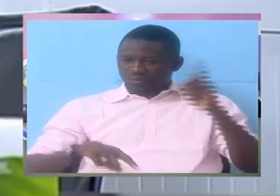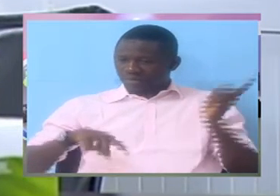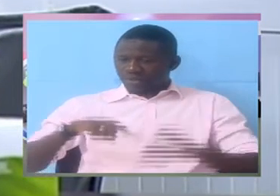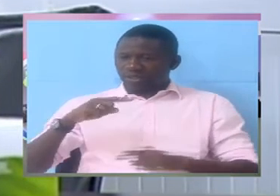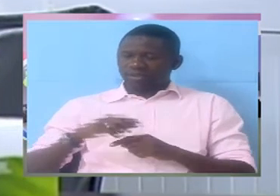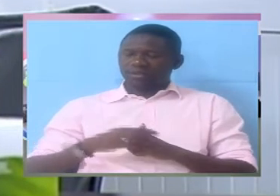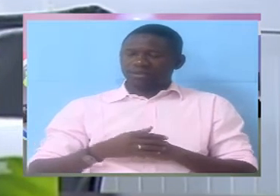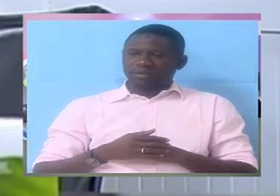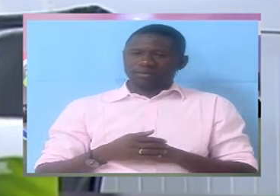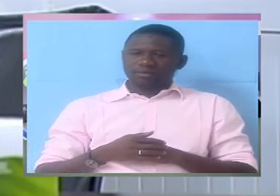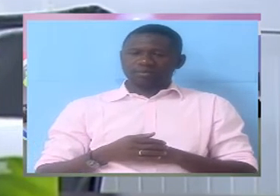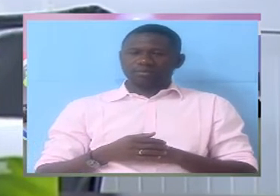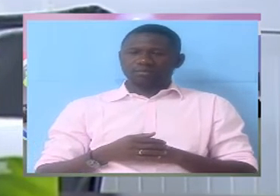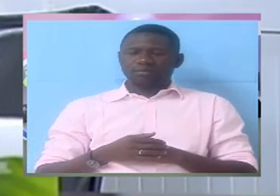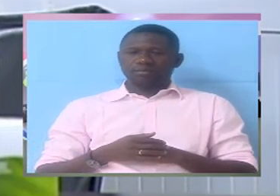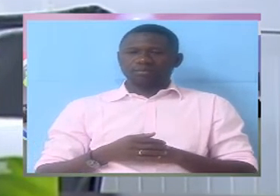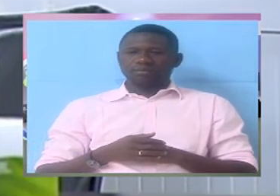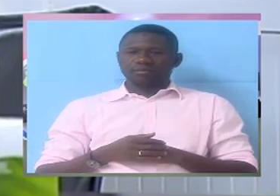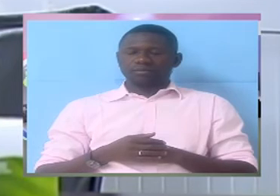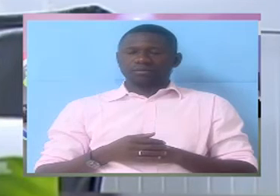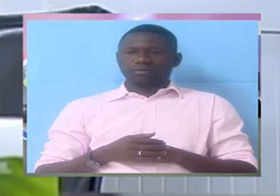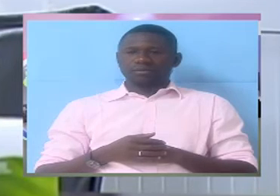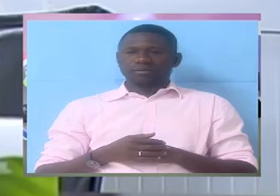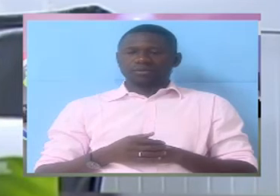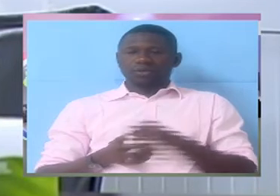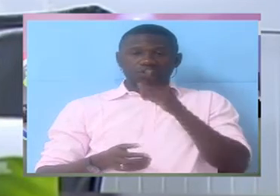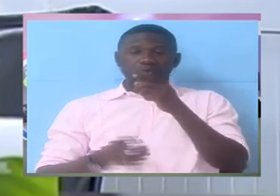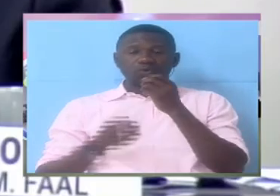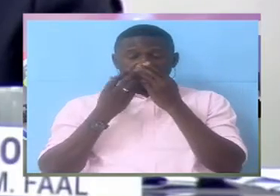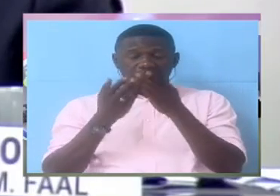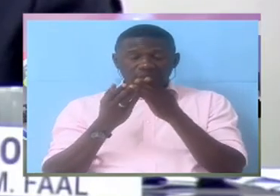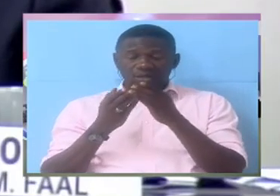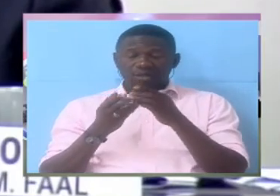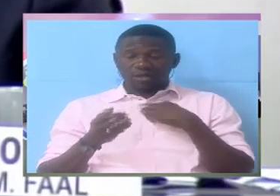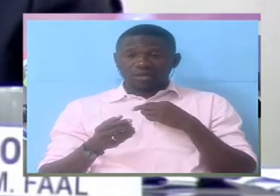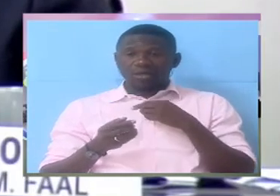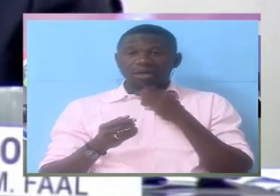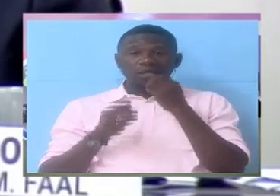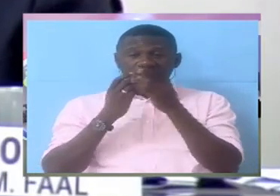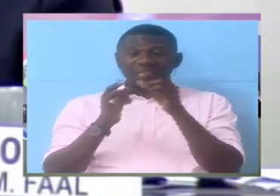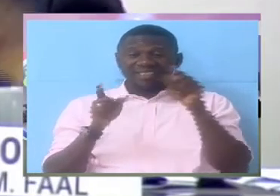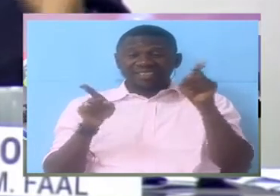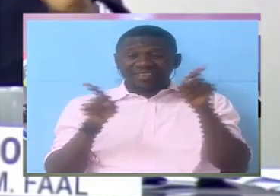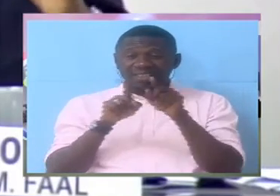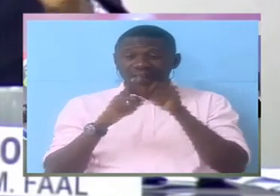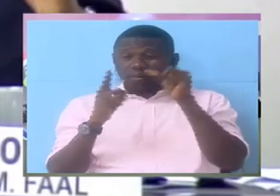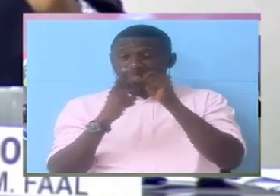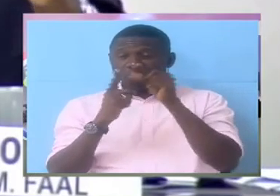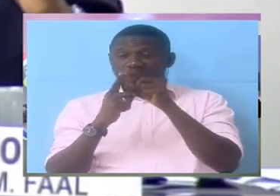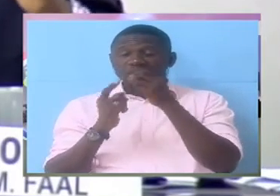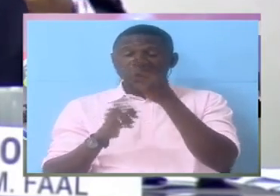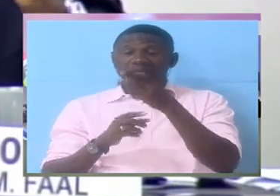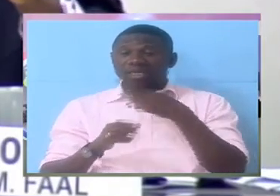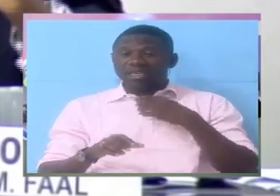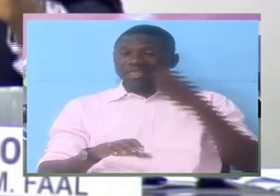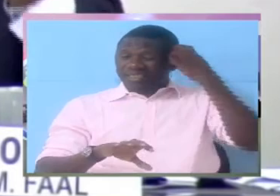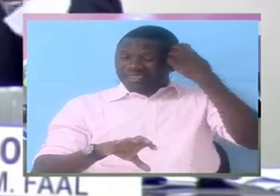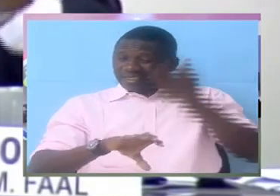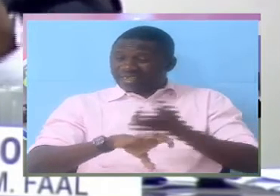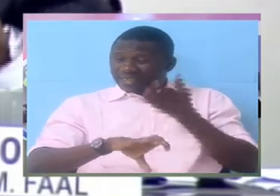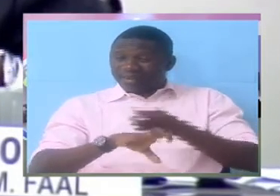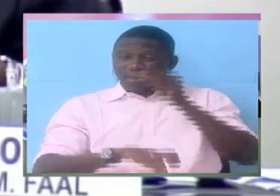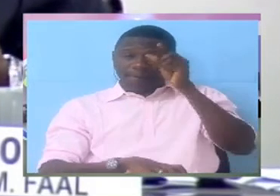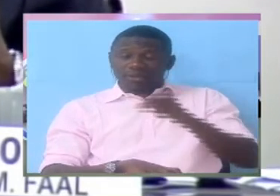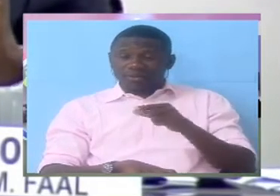No. Once you said, and I would quote you verbatim, the hardcore ones would receive